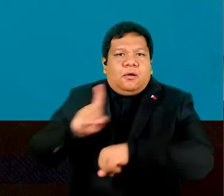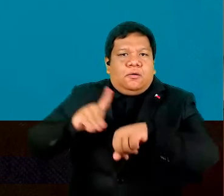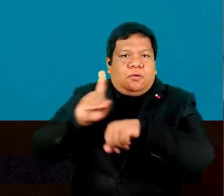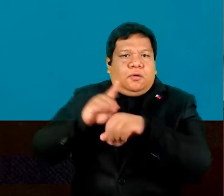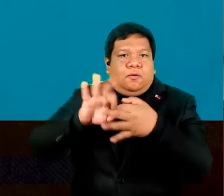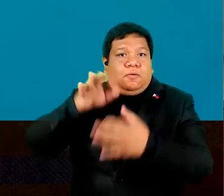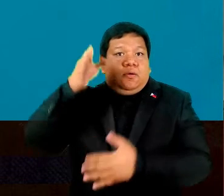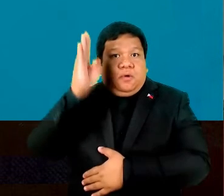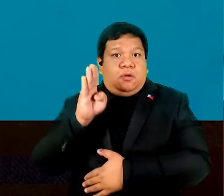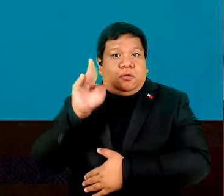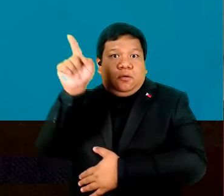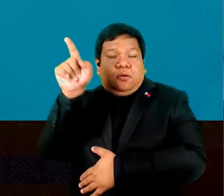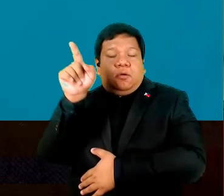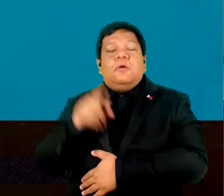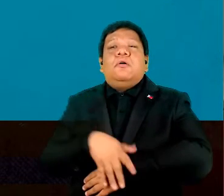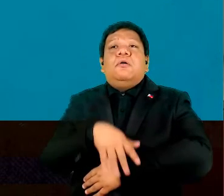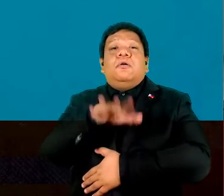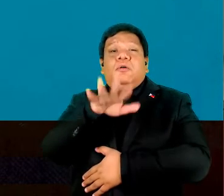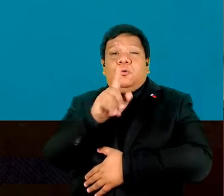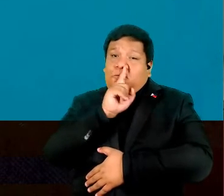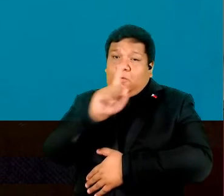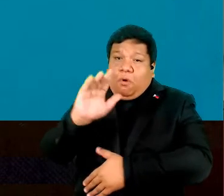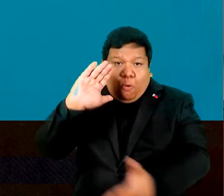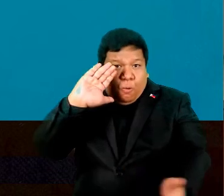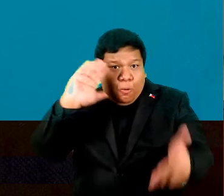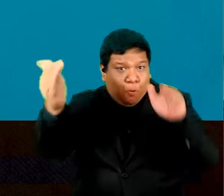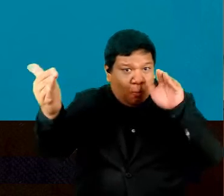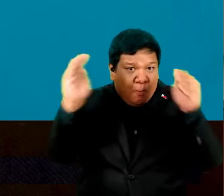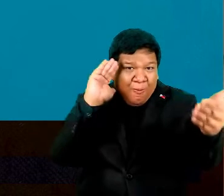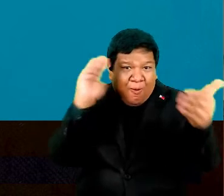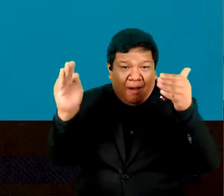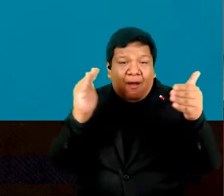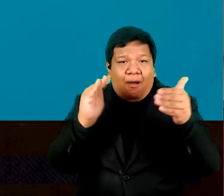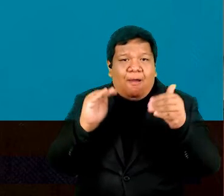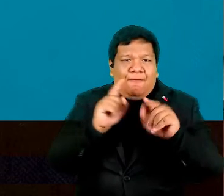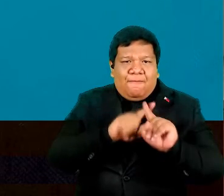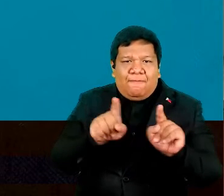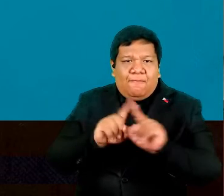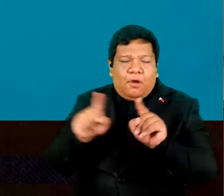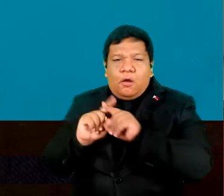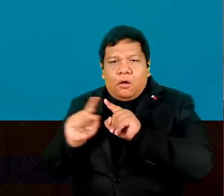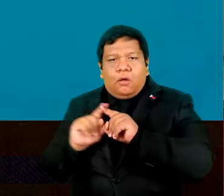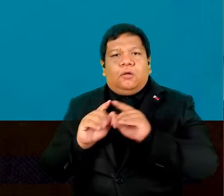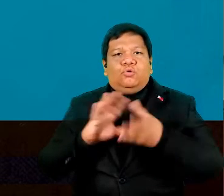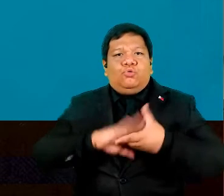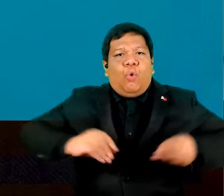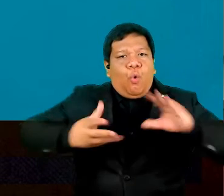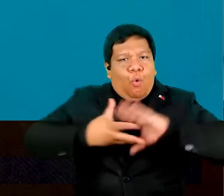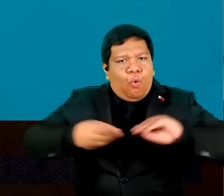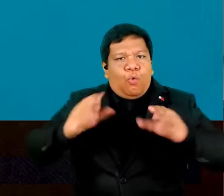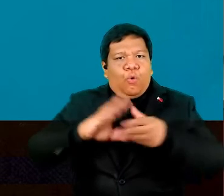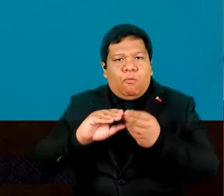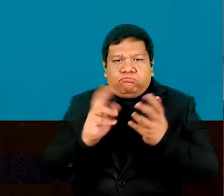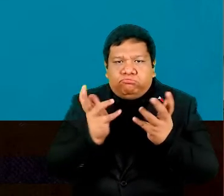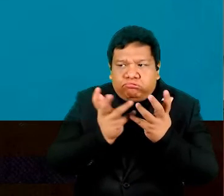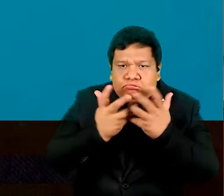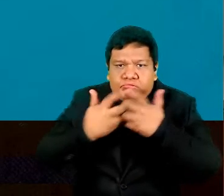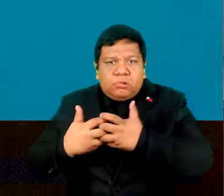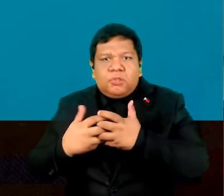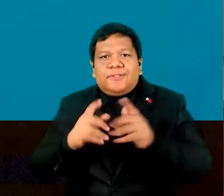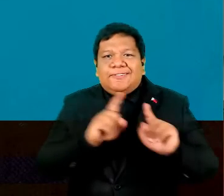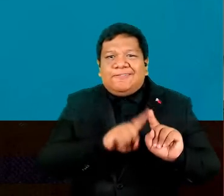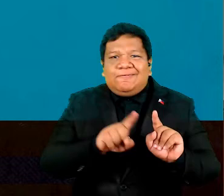parables dahil mahirap itong makita sa kabuuang picture o larawan. That is why kailangan itong